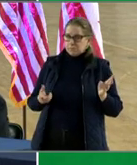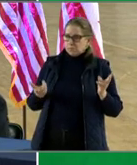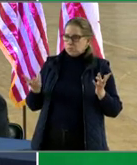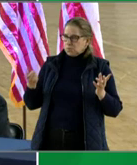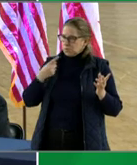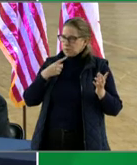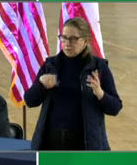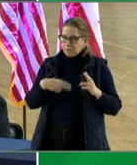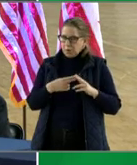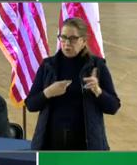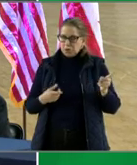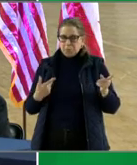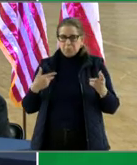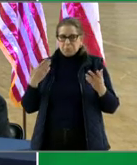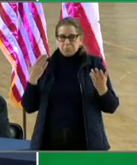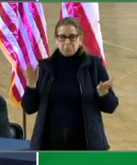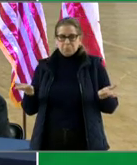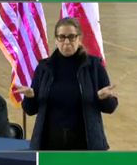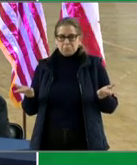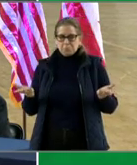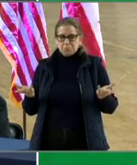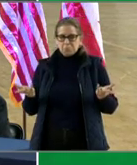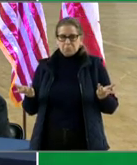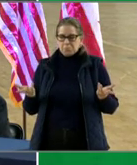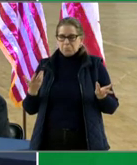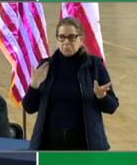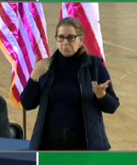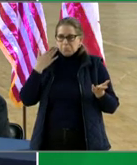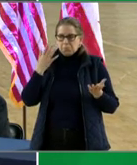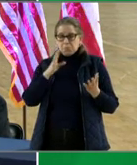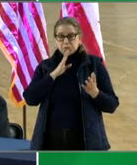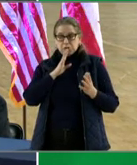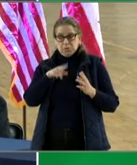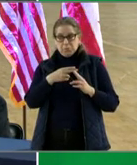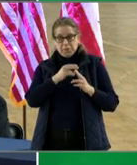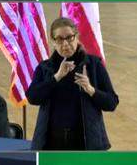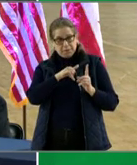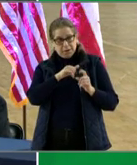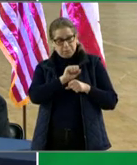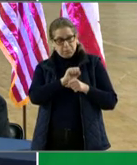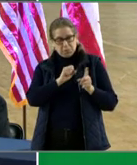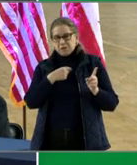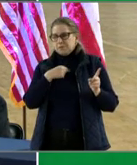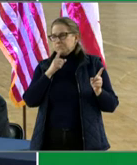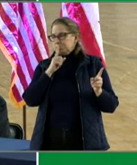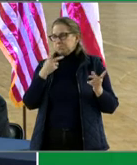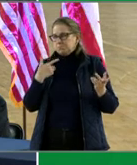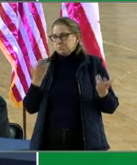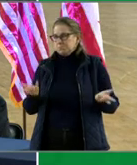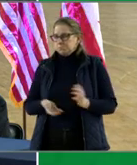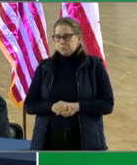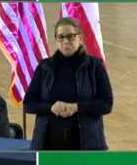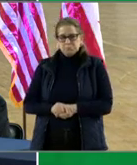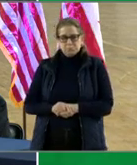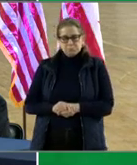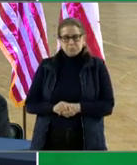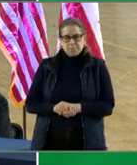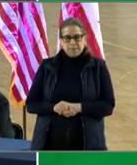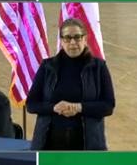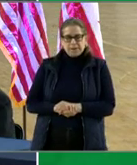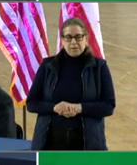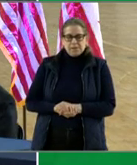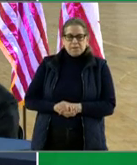one employee, Sam. Certainly, I'm sure she's representative of a lot of people who serve an essential